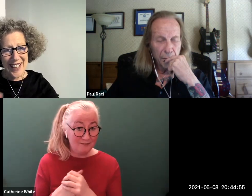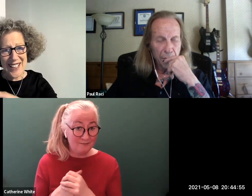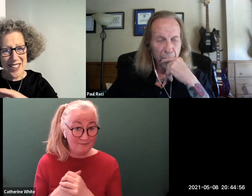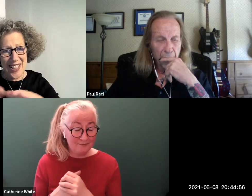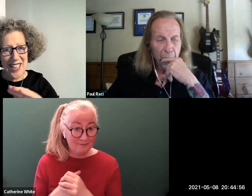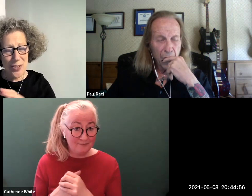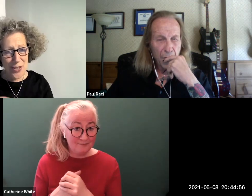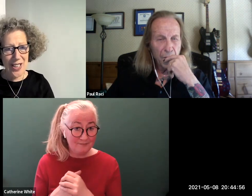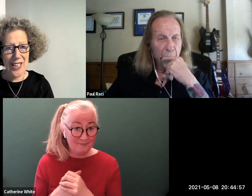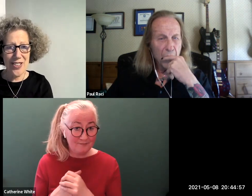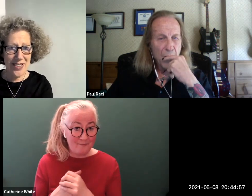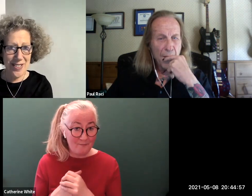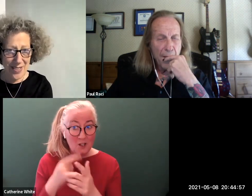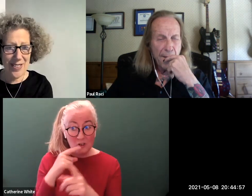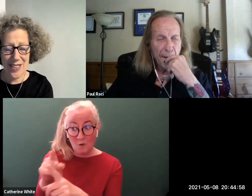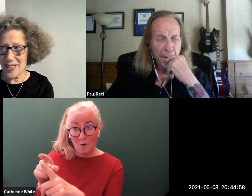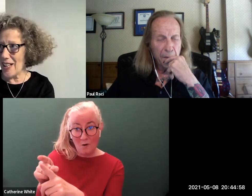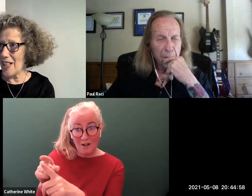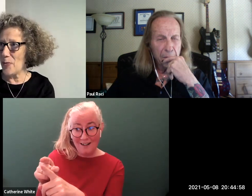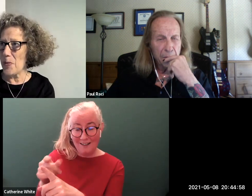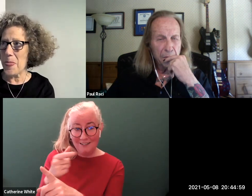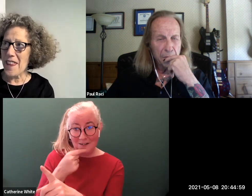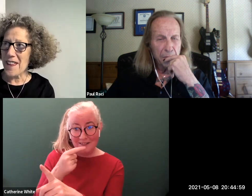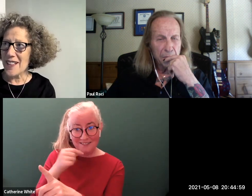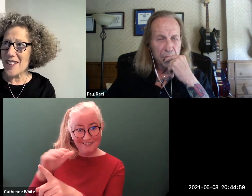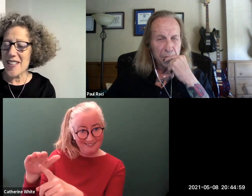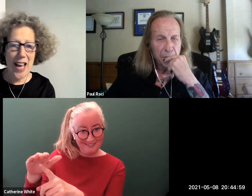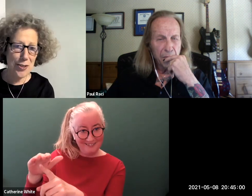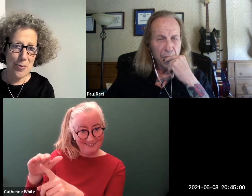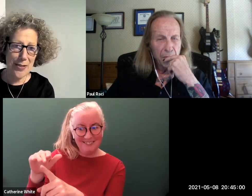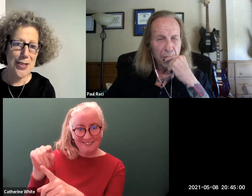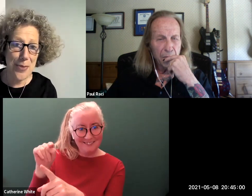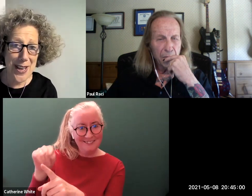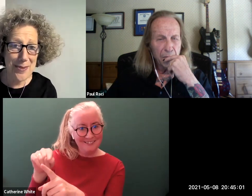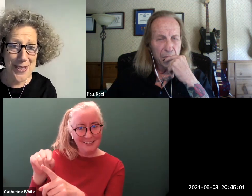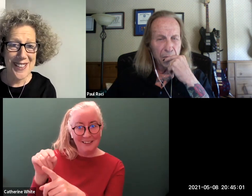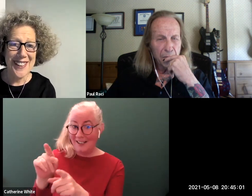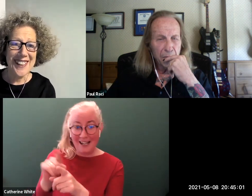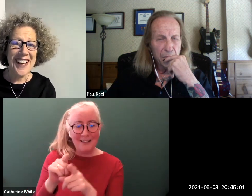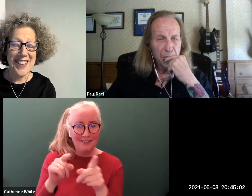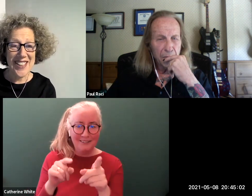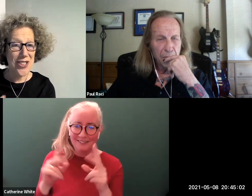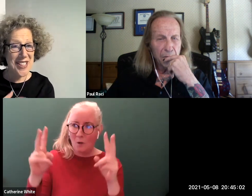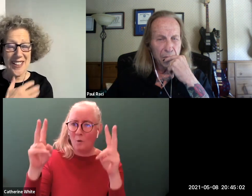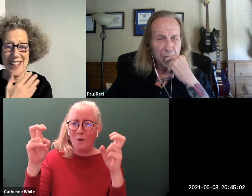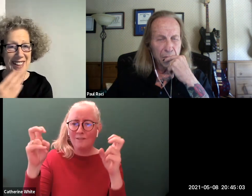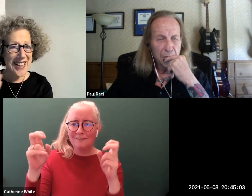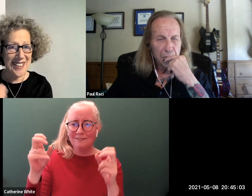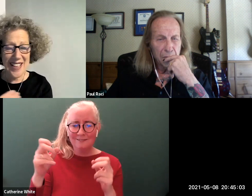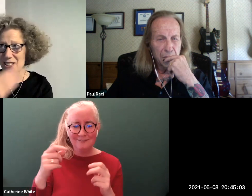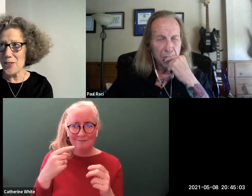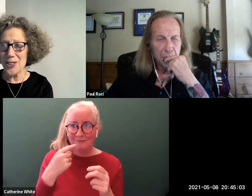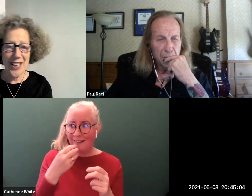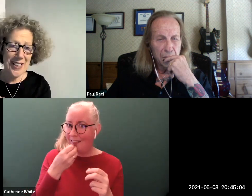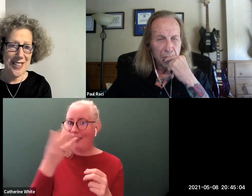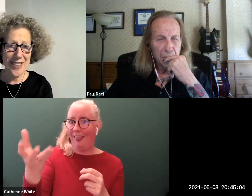Right. And I think he's really, um, as I say, out of the mouths of babes. I think just in